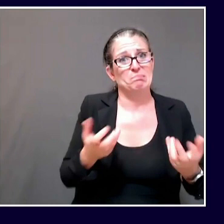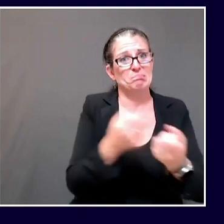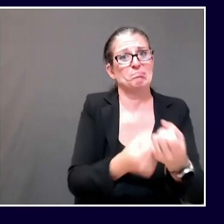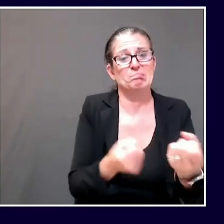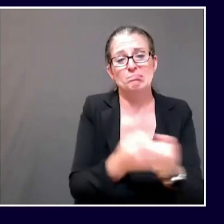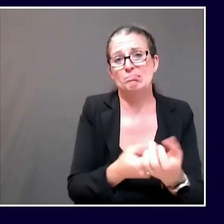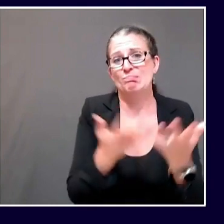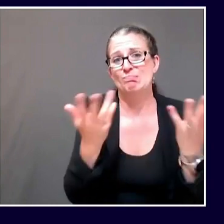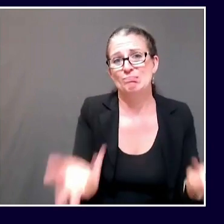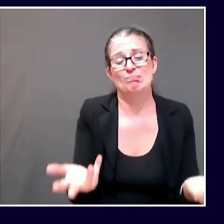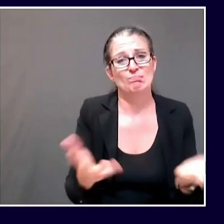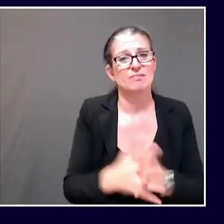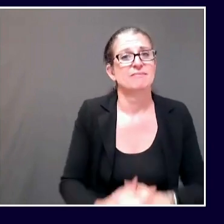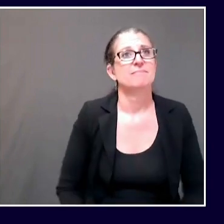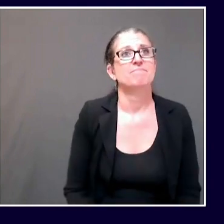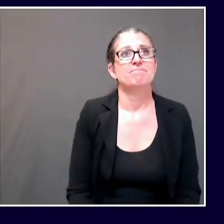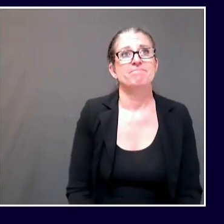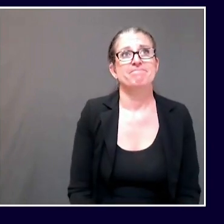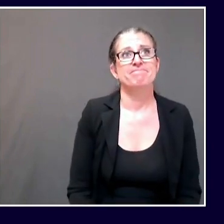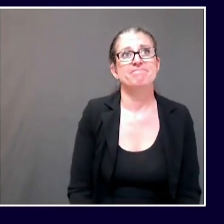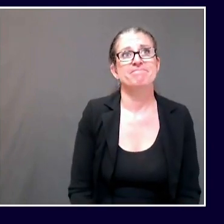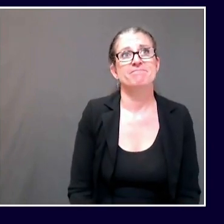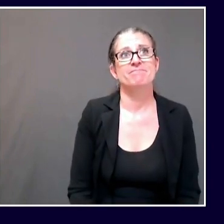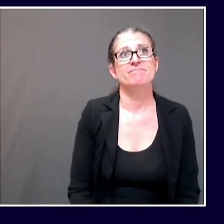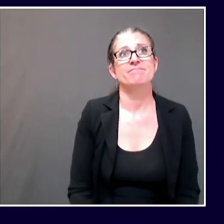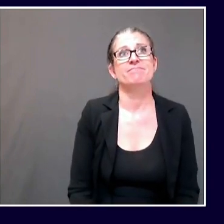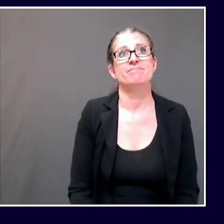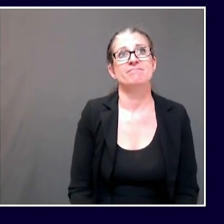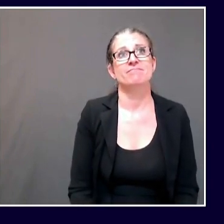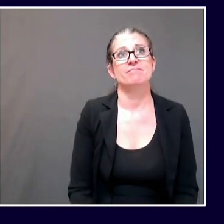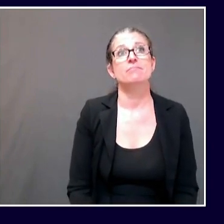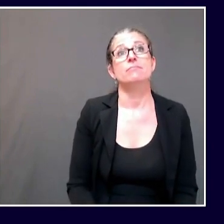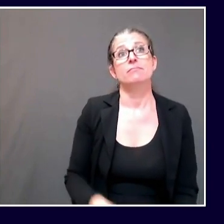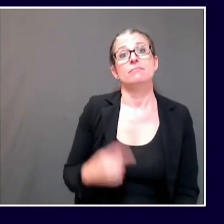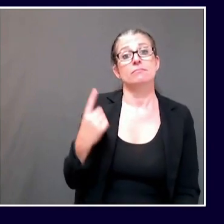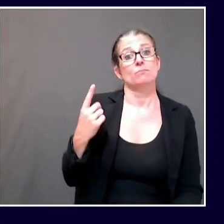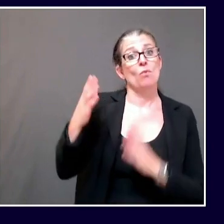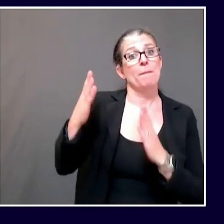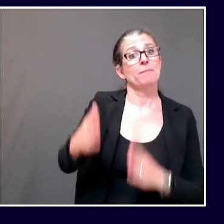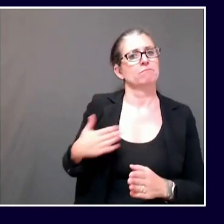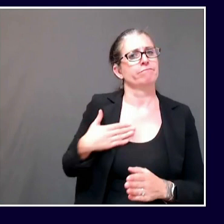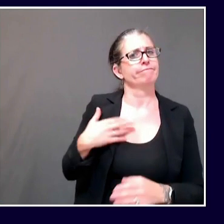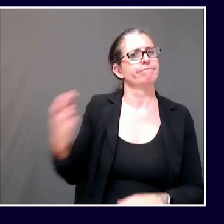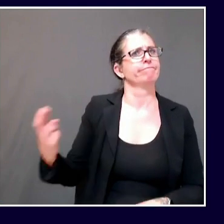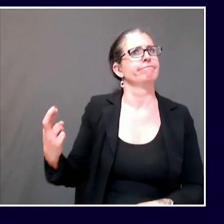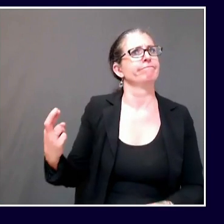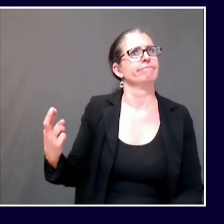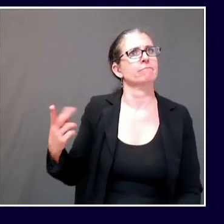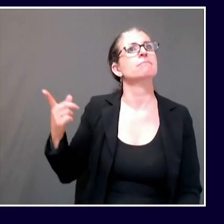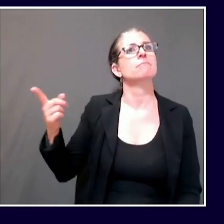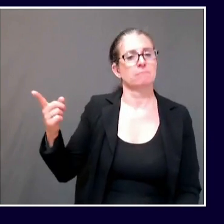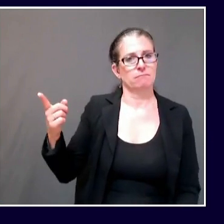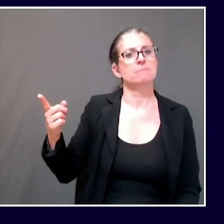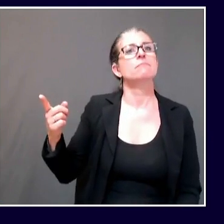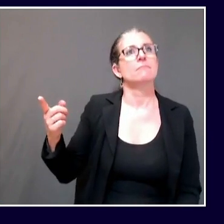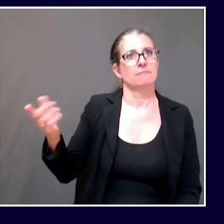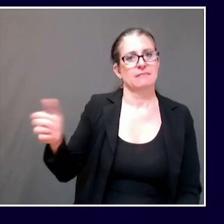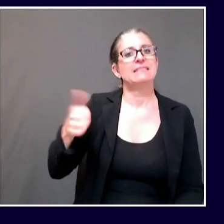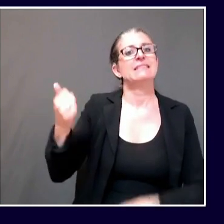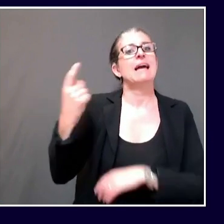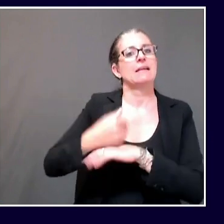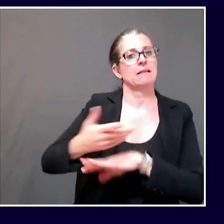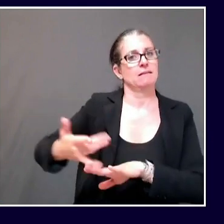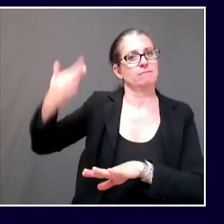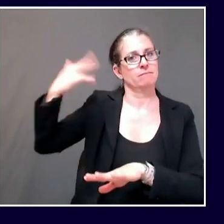Someone that I'm very familiar with was not long ago, about a week and a half ago, able to go to a swab and send on a